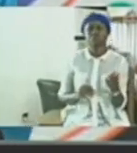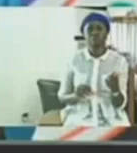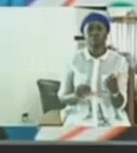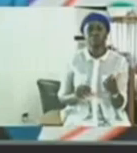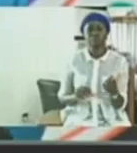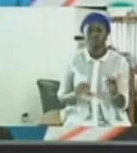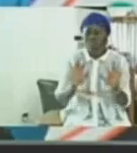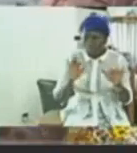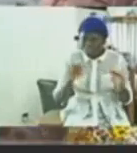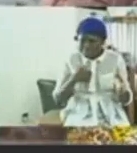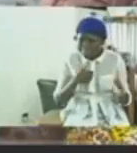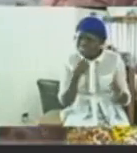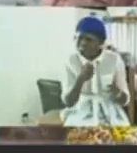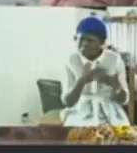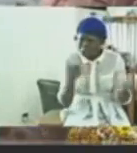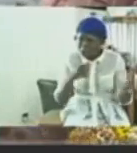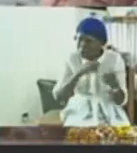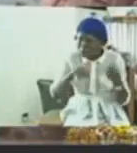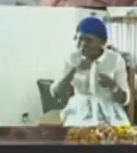Have I ever said that one?